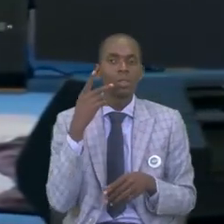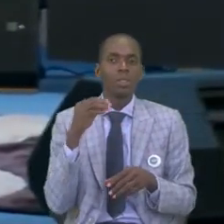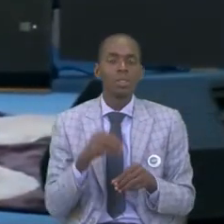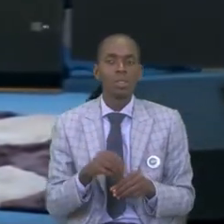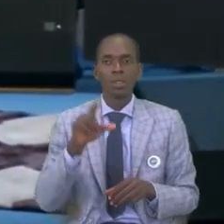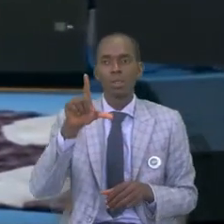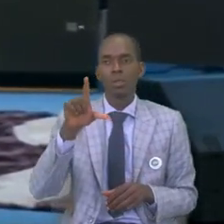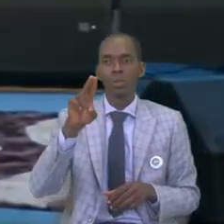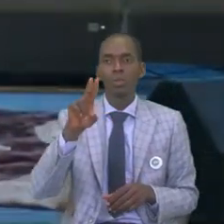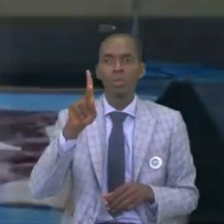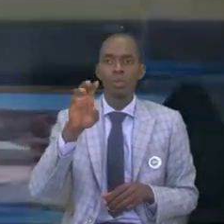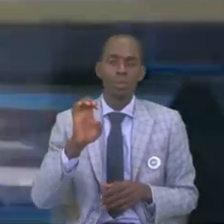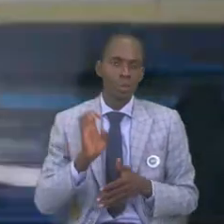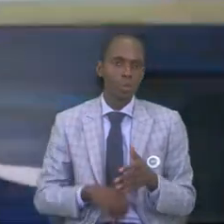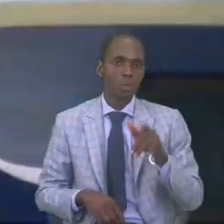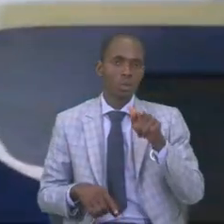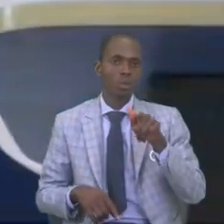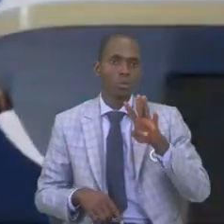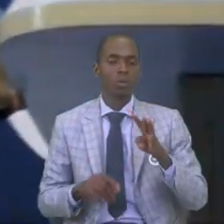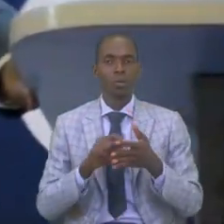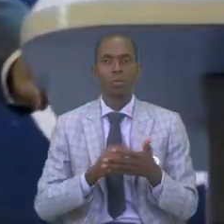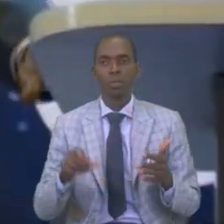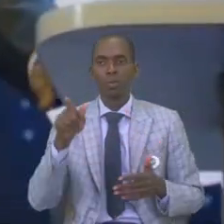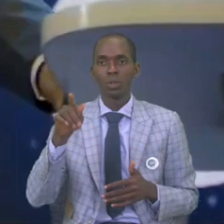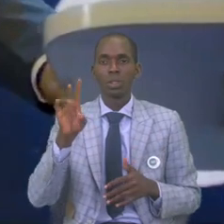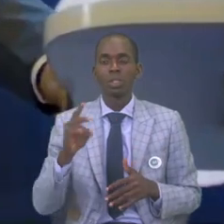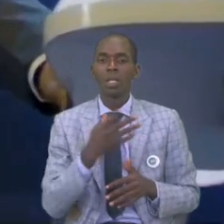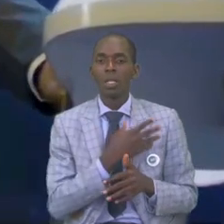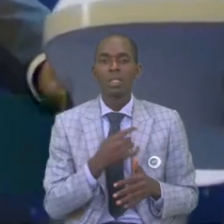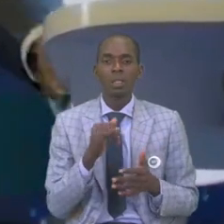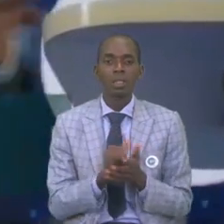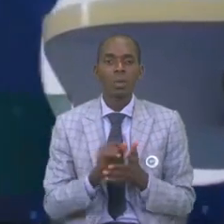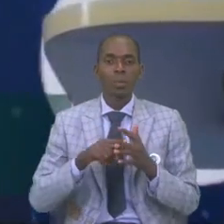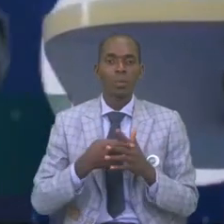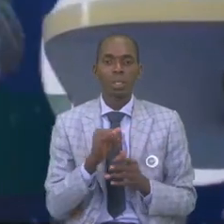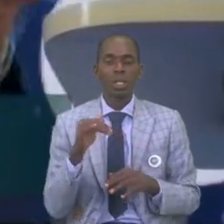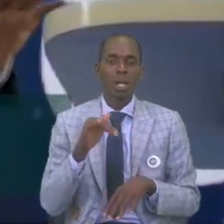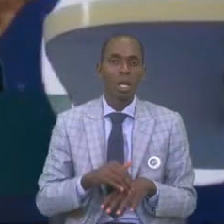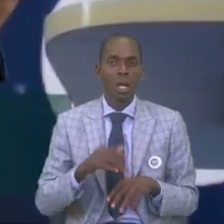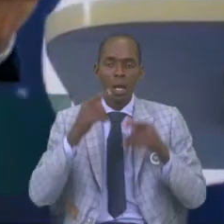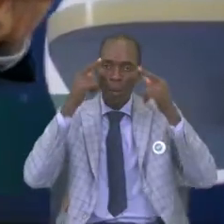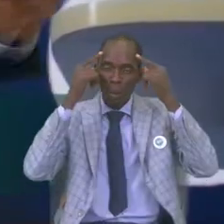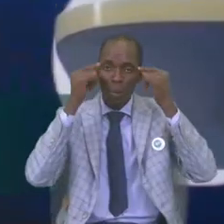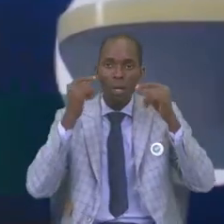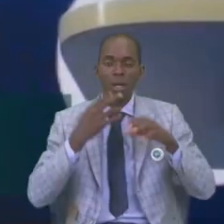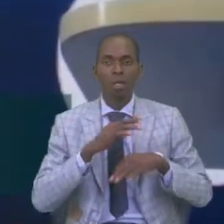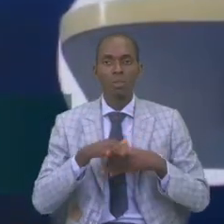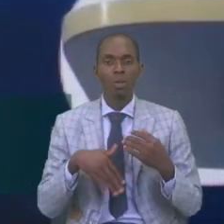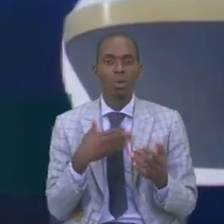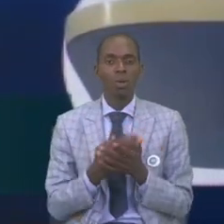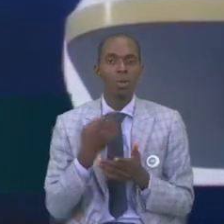chapter 24, I'm reading from verse 27, I'm beginning at Moses, and all the prophets,